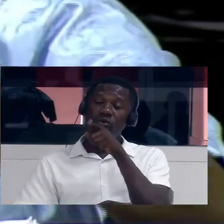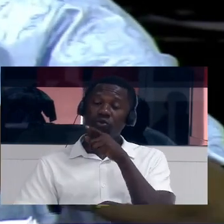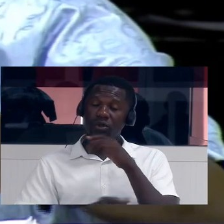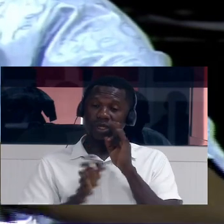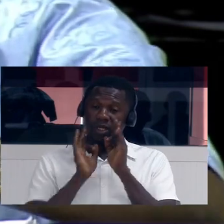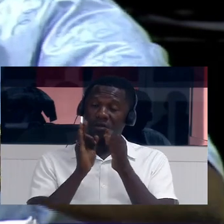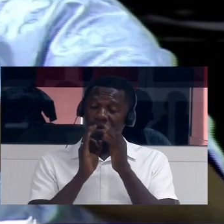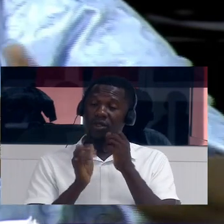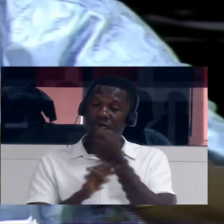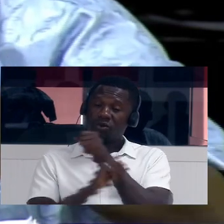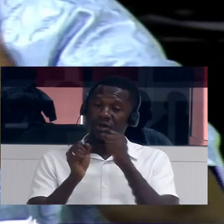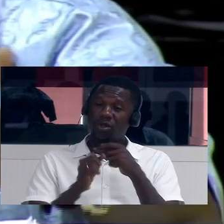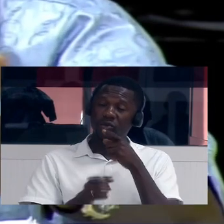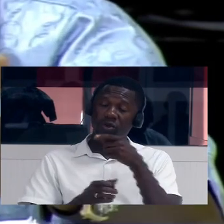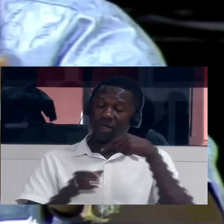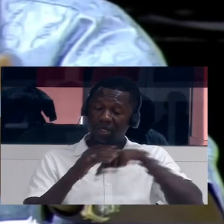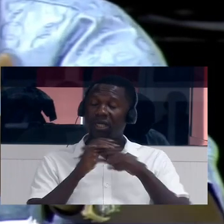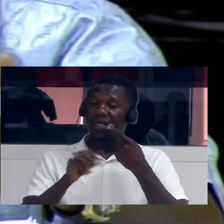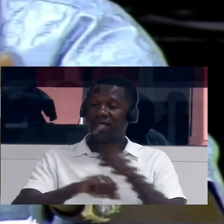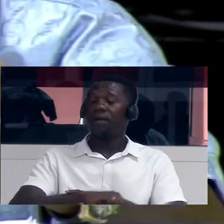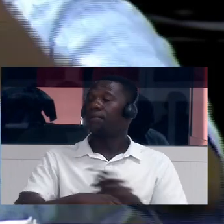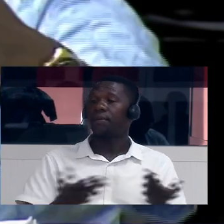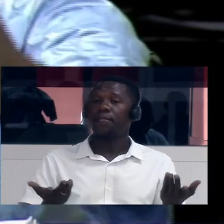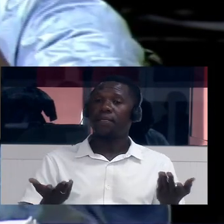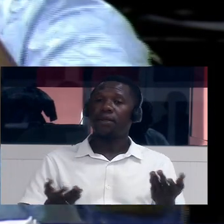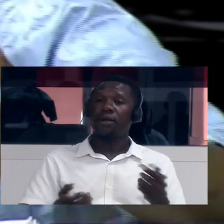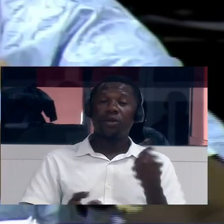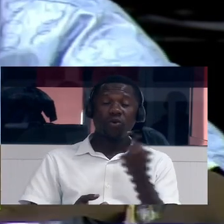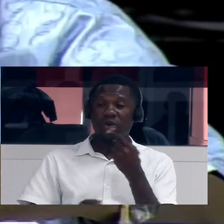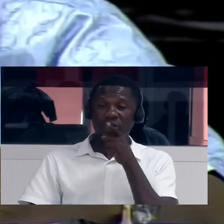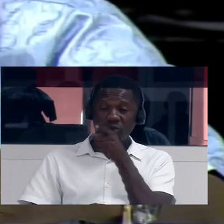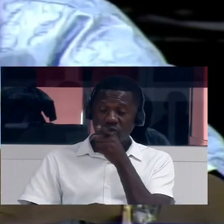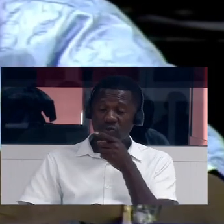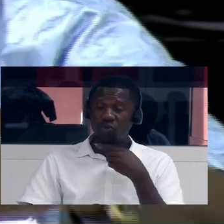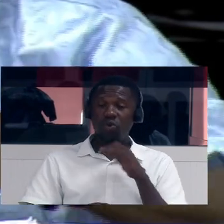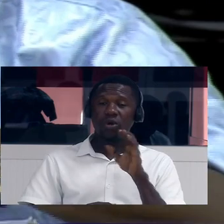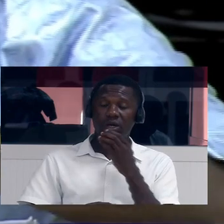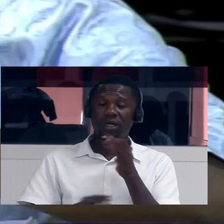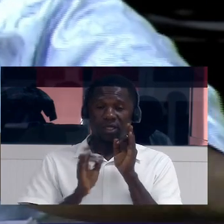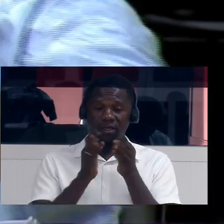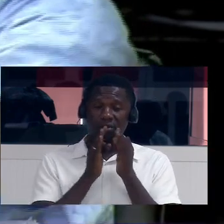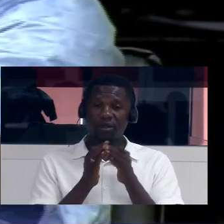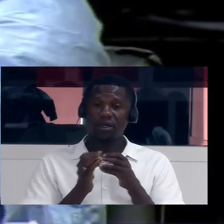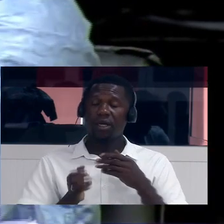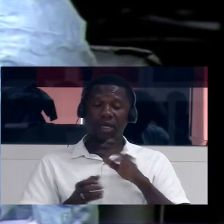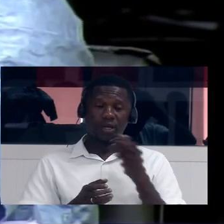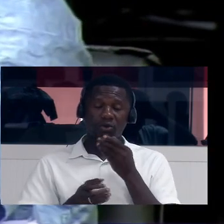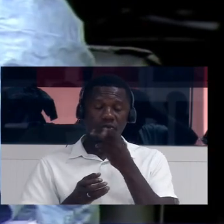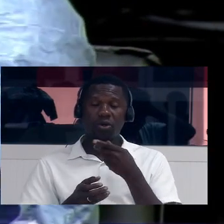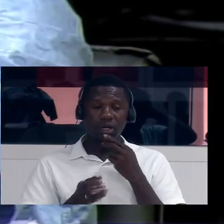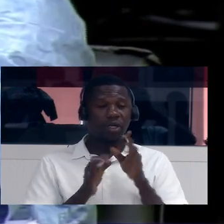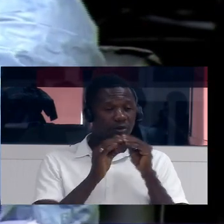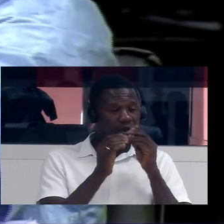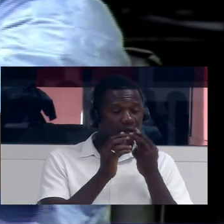the circumstances you were in at the time. It is only you who can explain it. I cannot go and speak into the